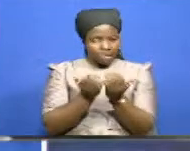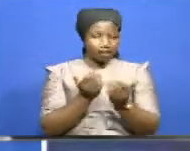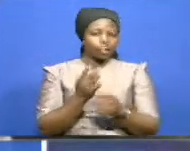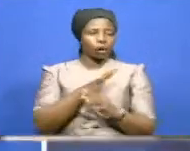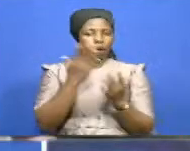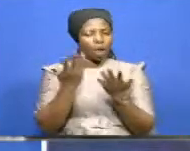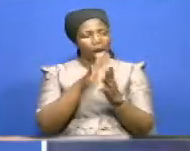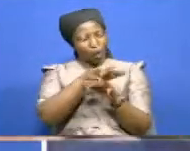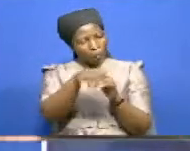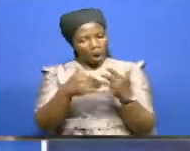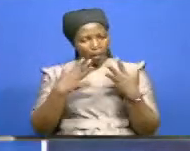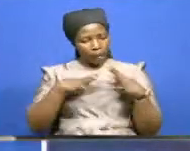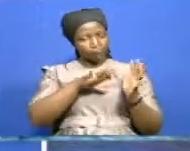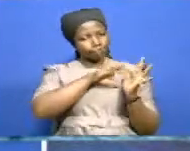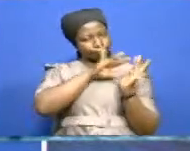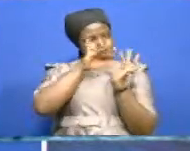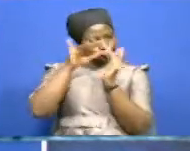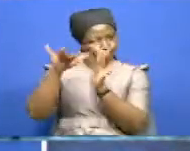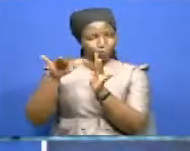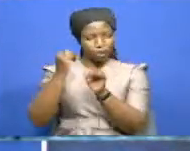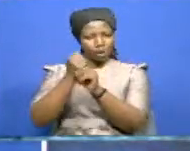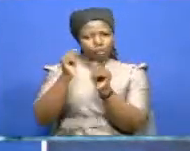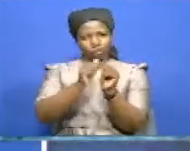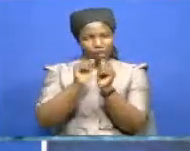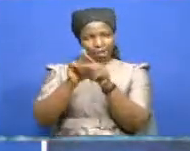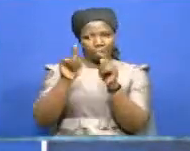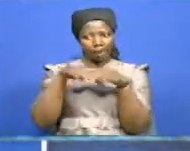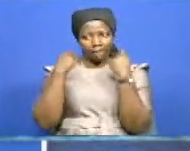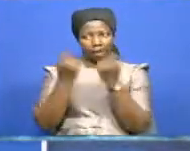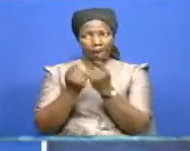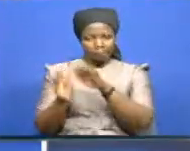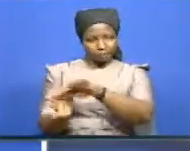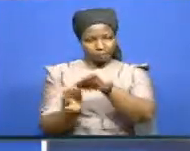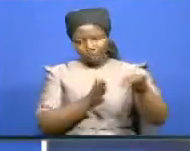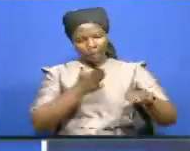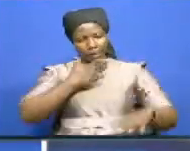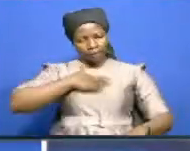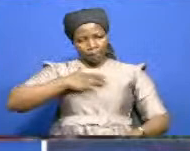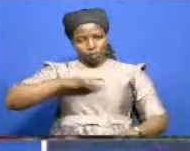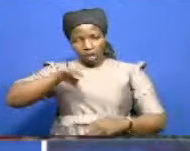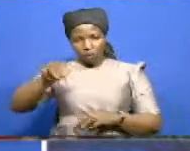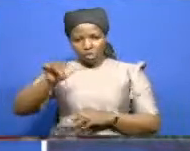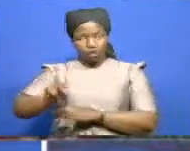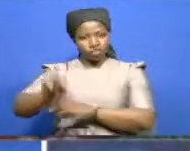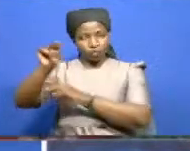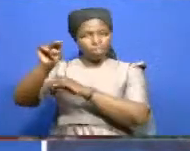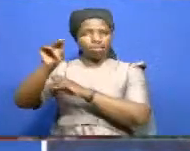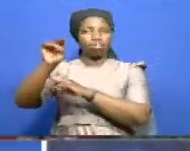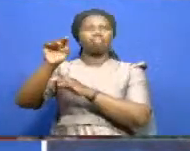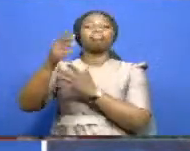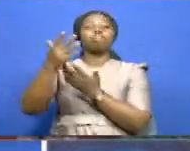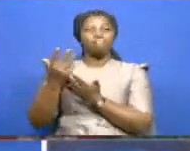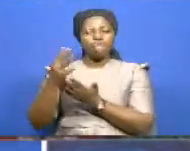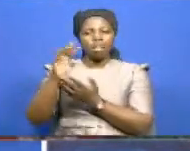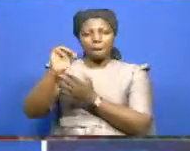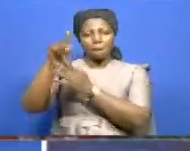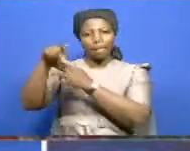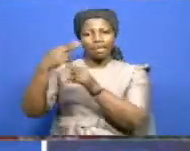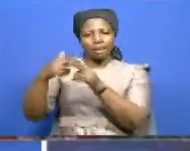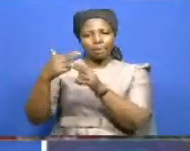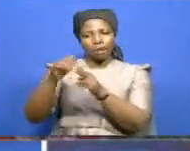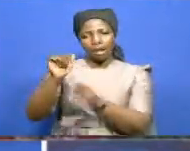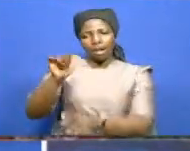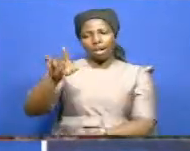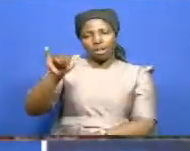of them work together as a team. Elsewhere in Samburu County, Samburu North Member of Parliament Alois